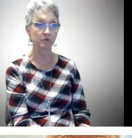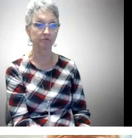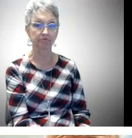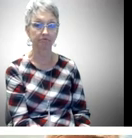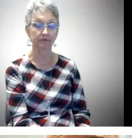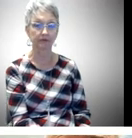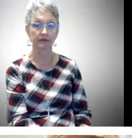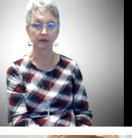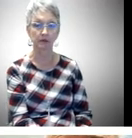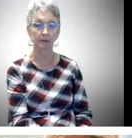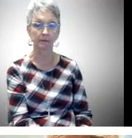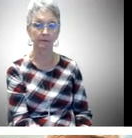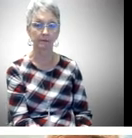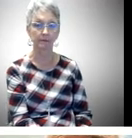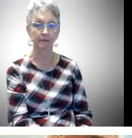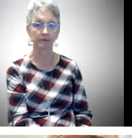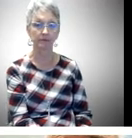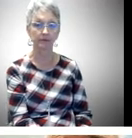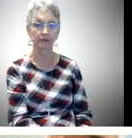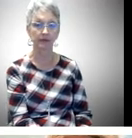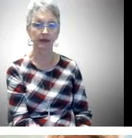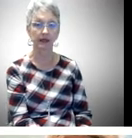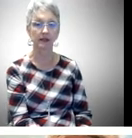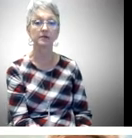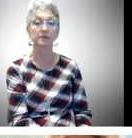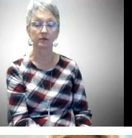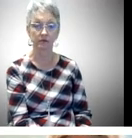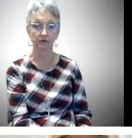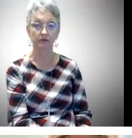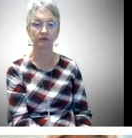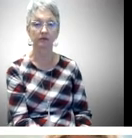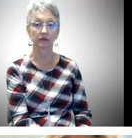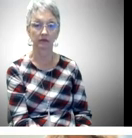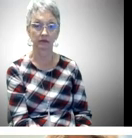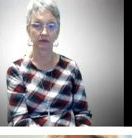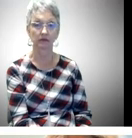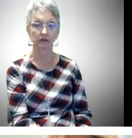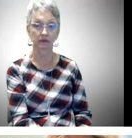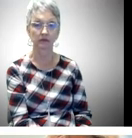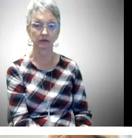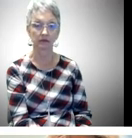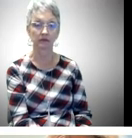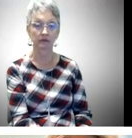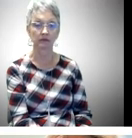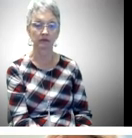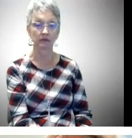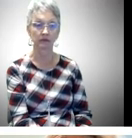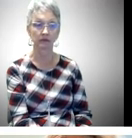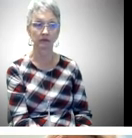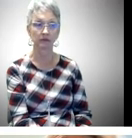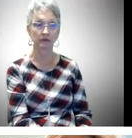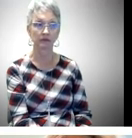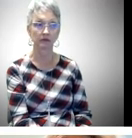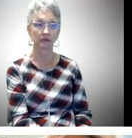section, we have a manual that we have on restoration of capacity. So it lays out what a person can do if they want to have